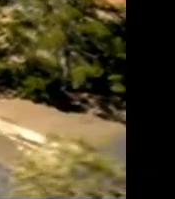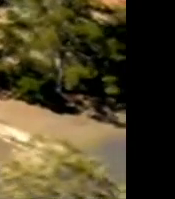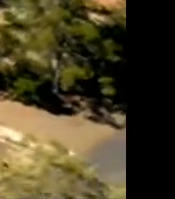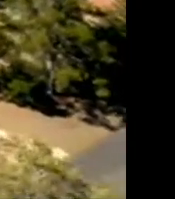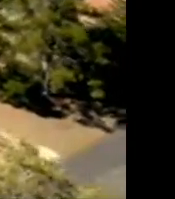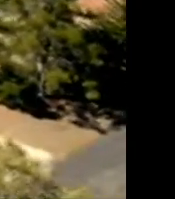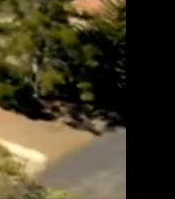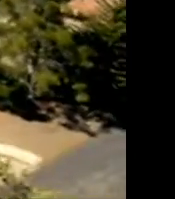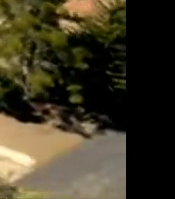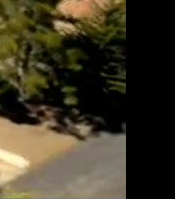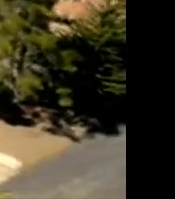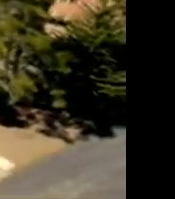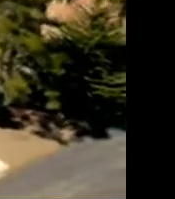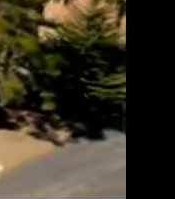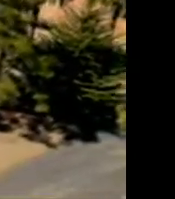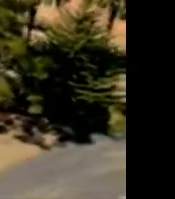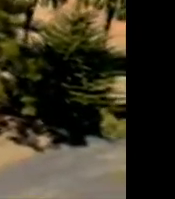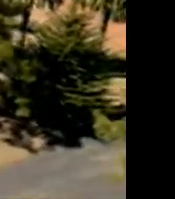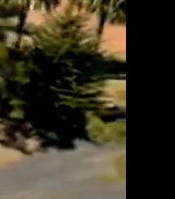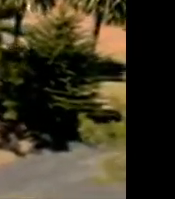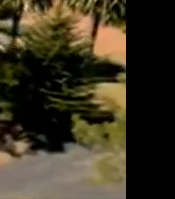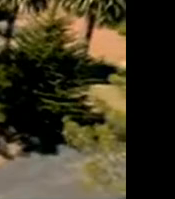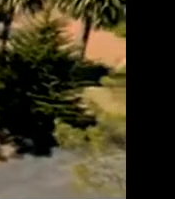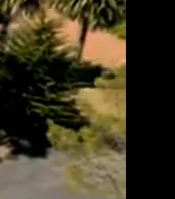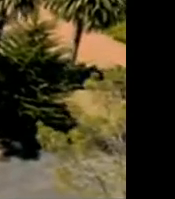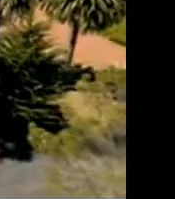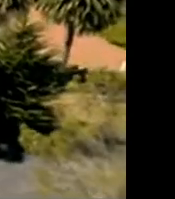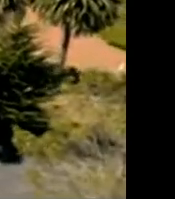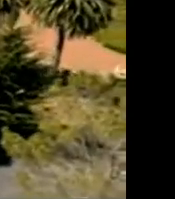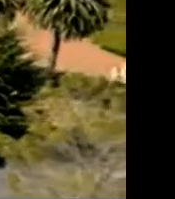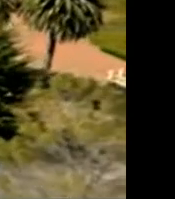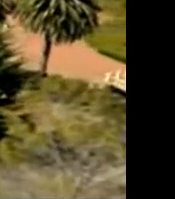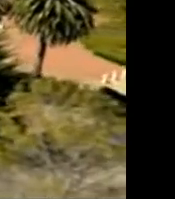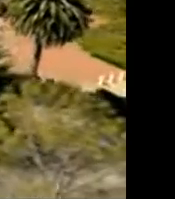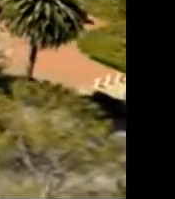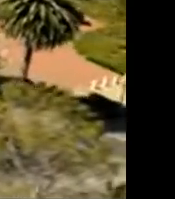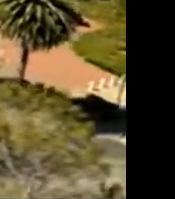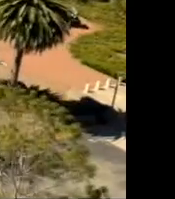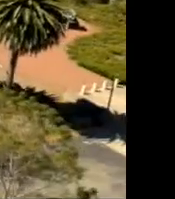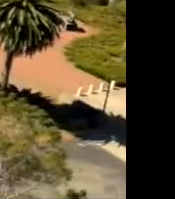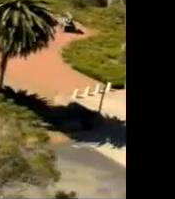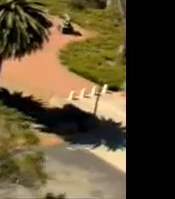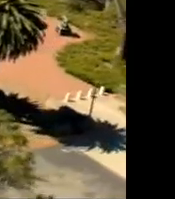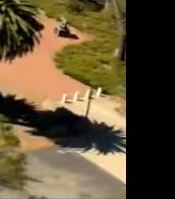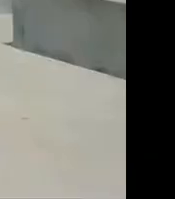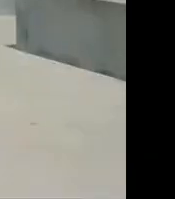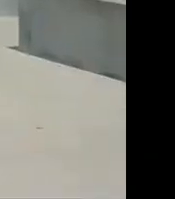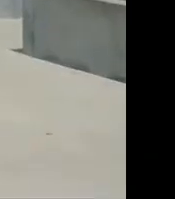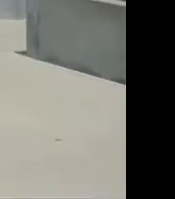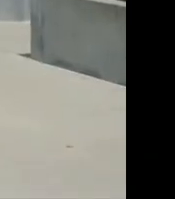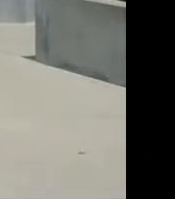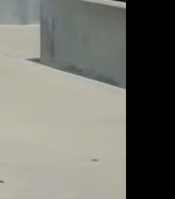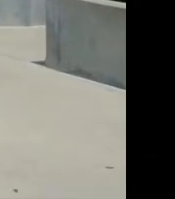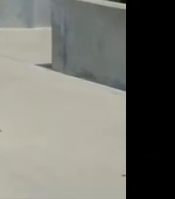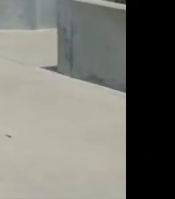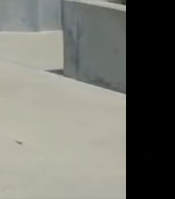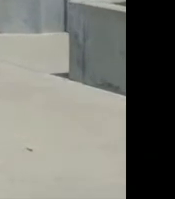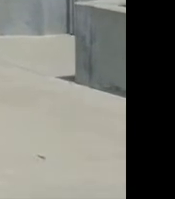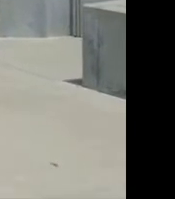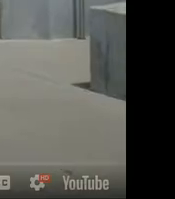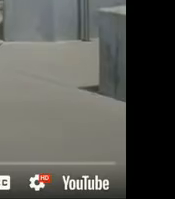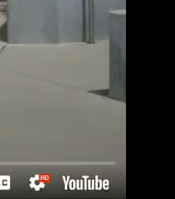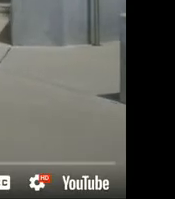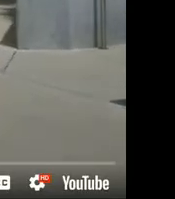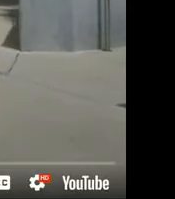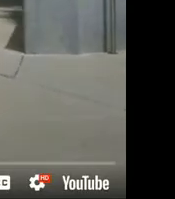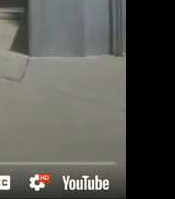A love letter to Cuesta College. As my last semester comes to a close and I reflect on these past 2 years I've been at Cuesta, I am reminded